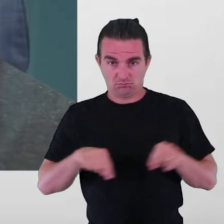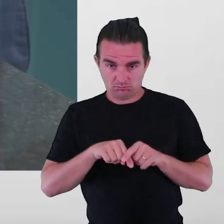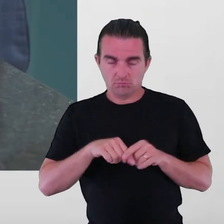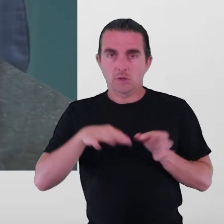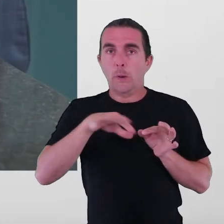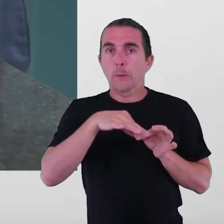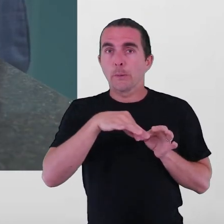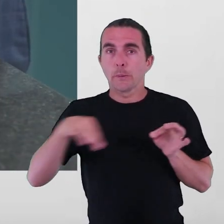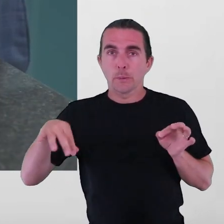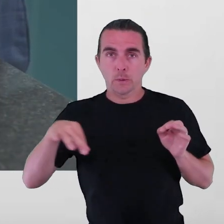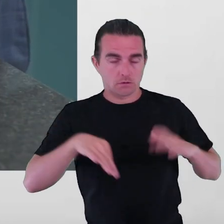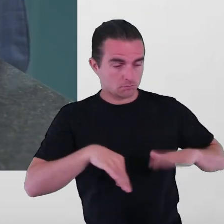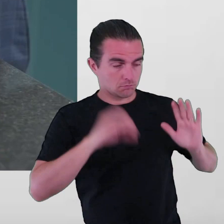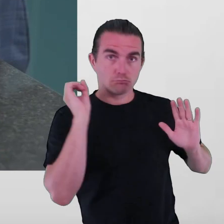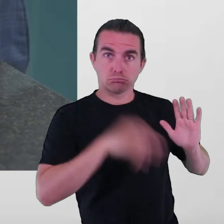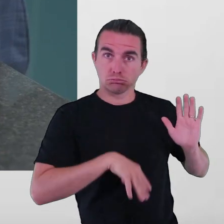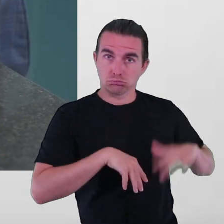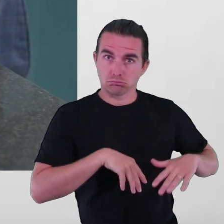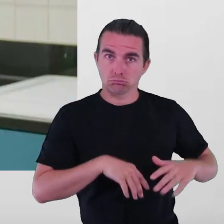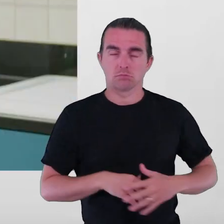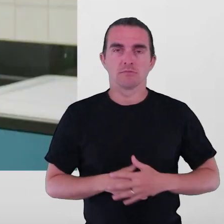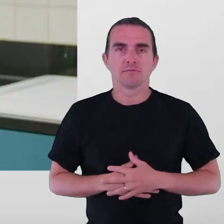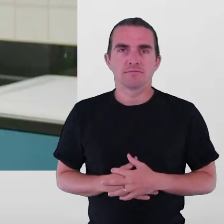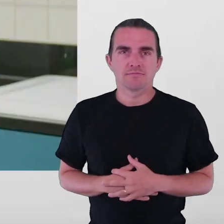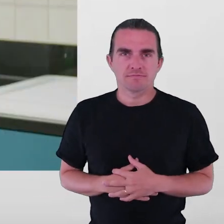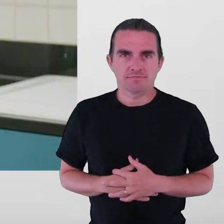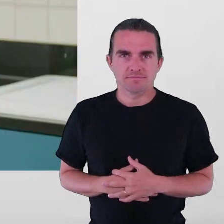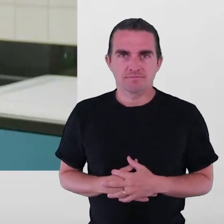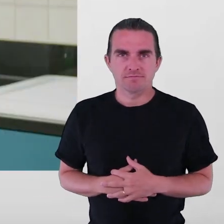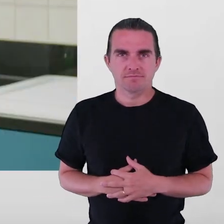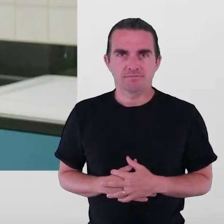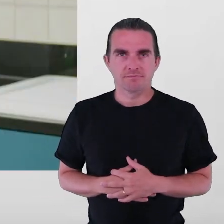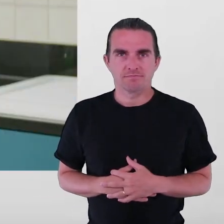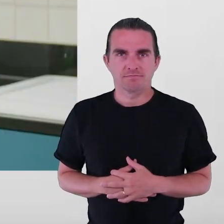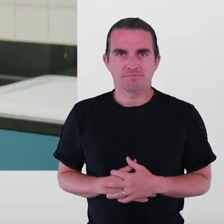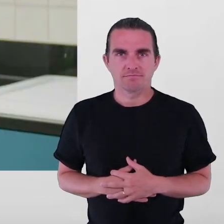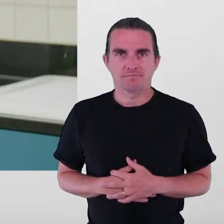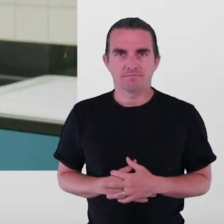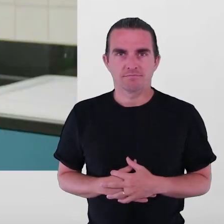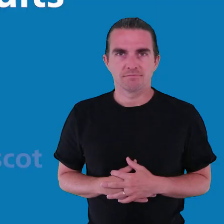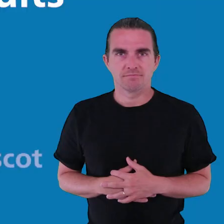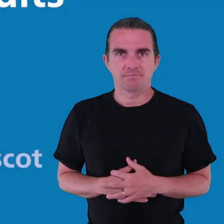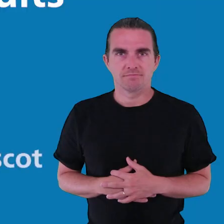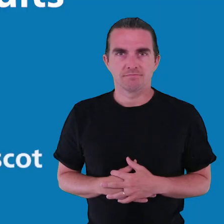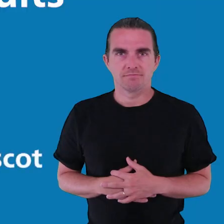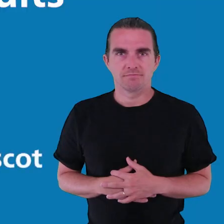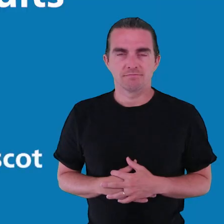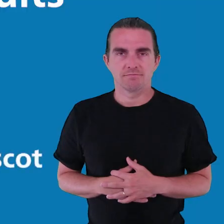test kit contents in the waste bag provided and place in your household waste.